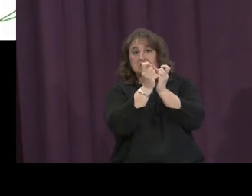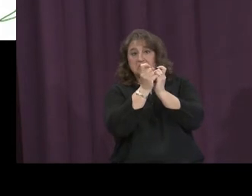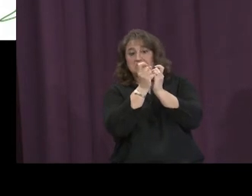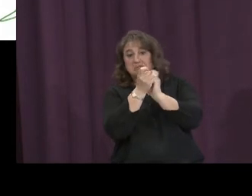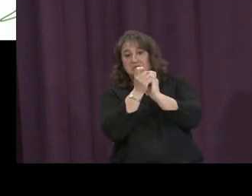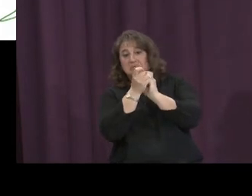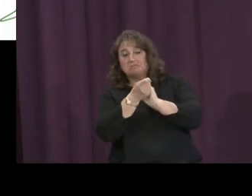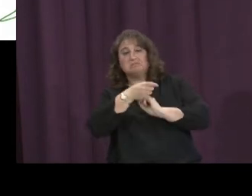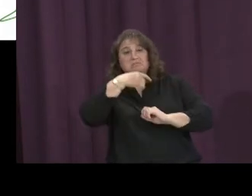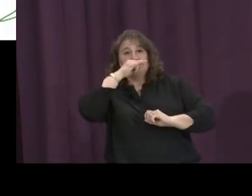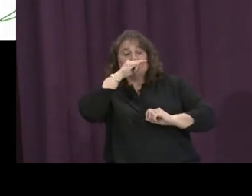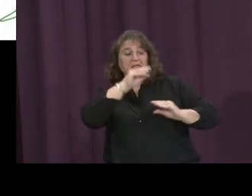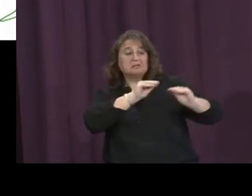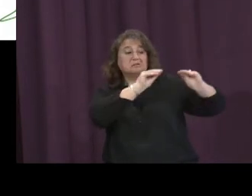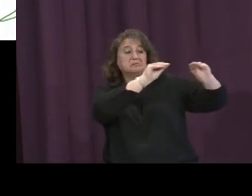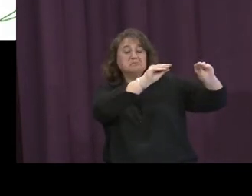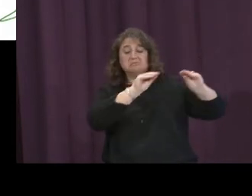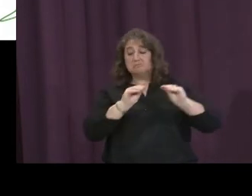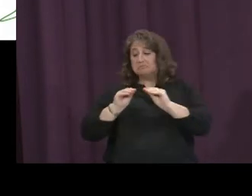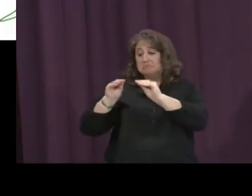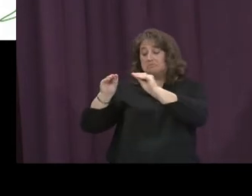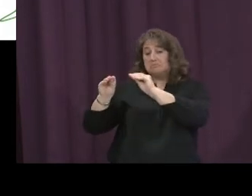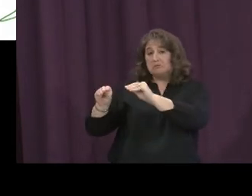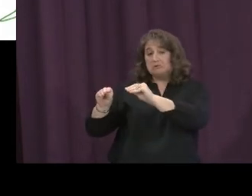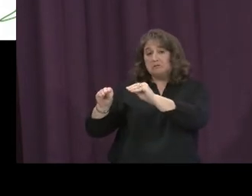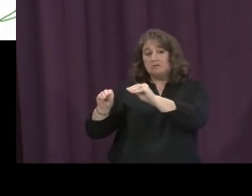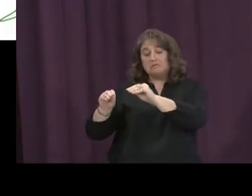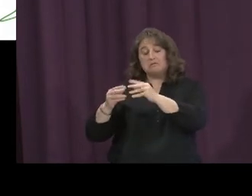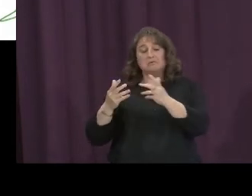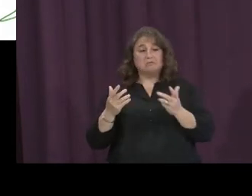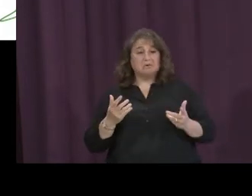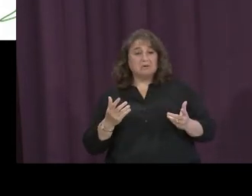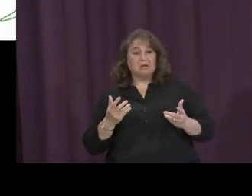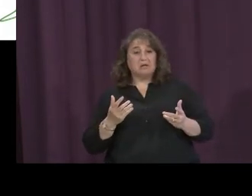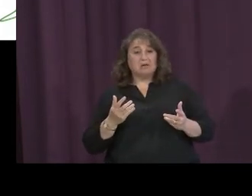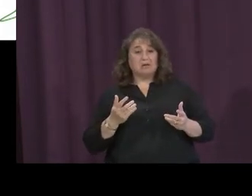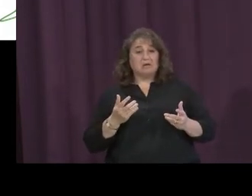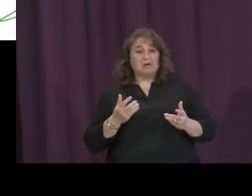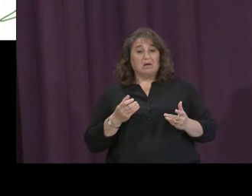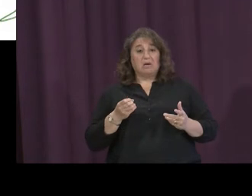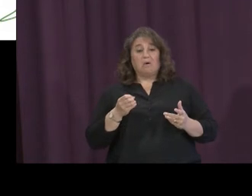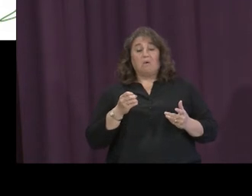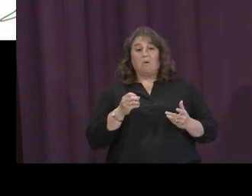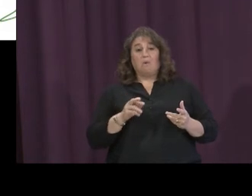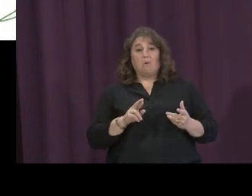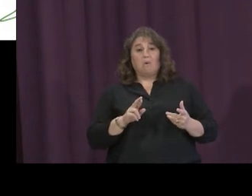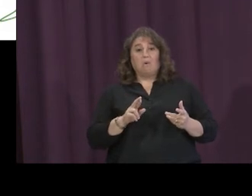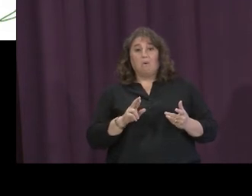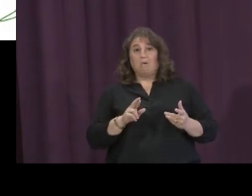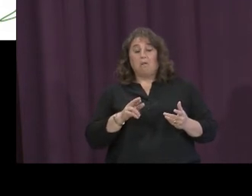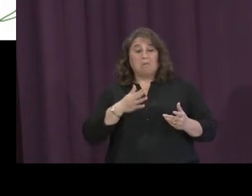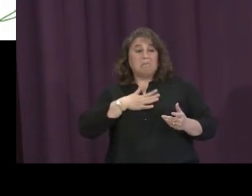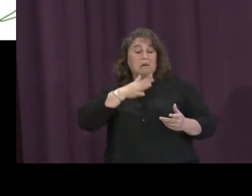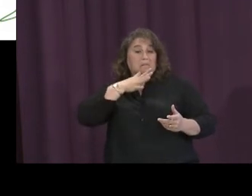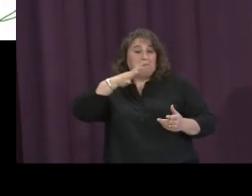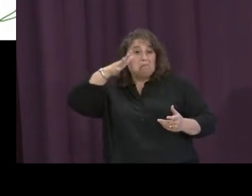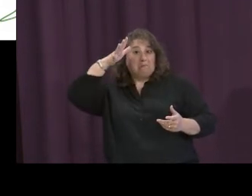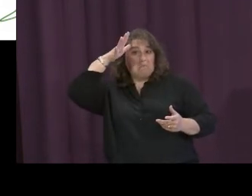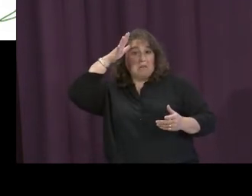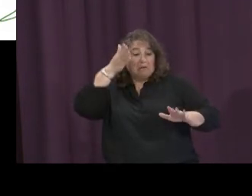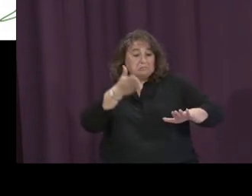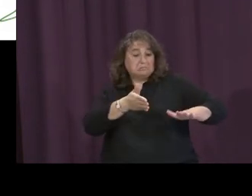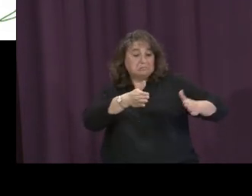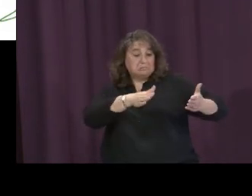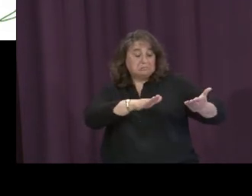children move away or, you know, sometimes we do, you know, we lose the support of our family, our parents or someone might pass away